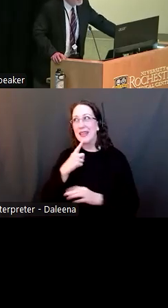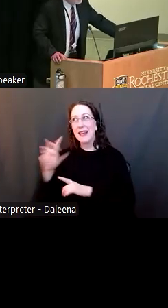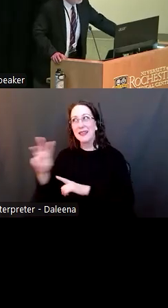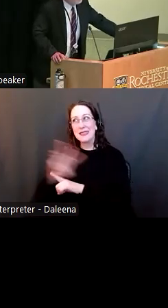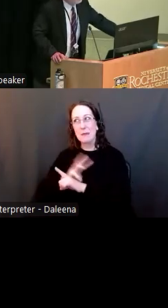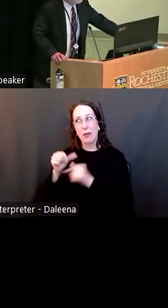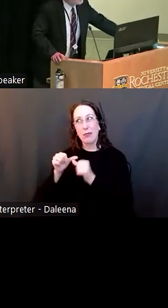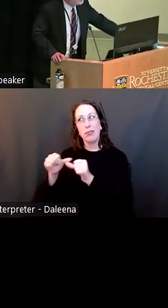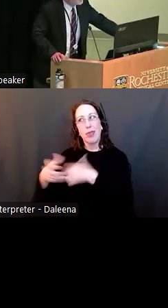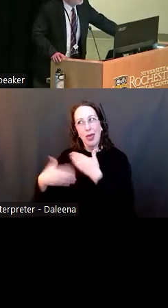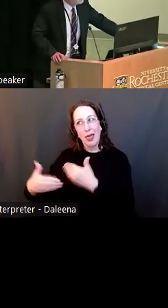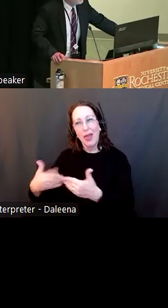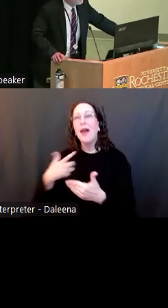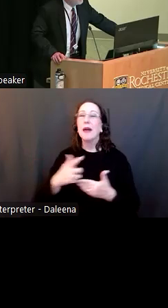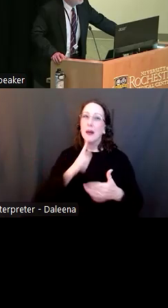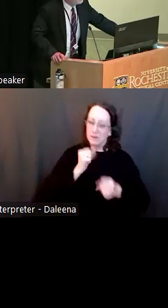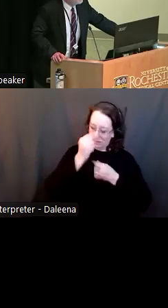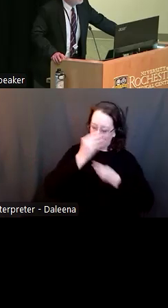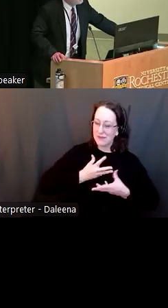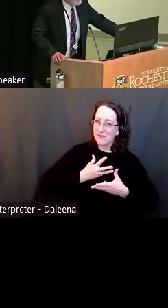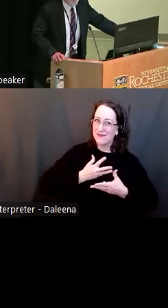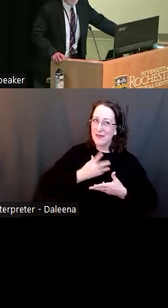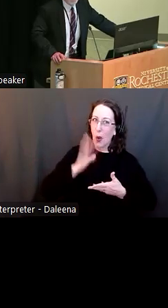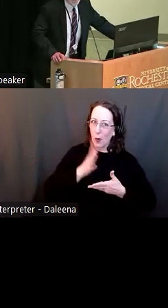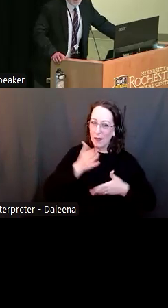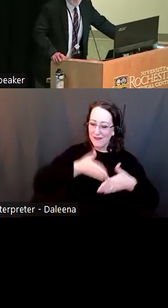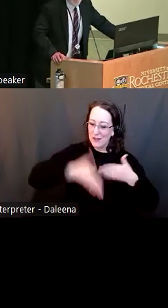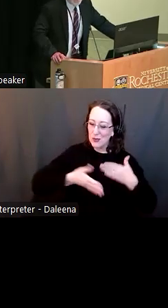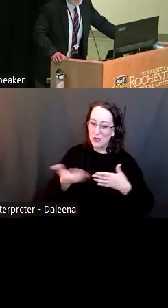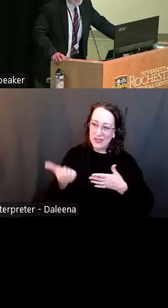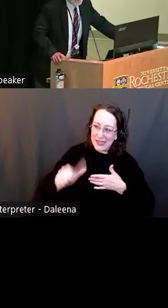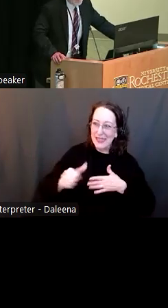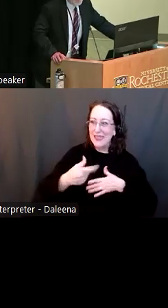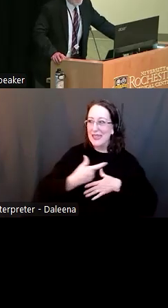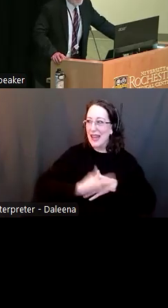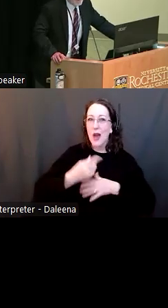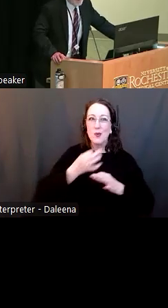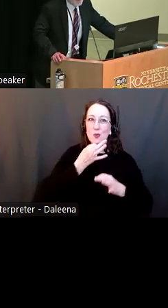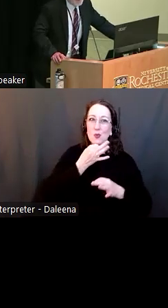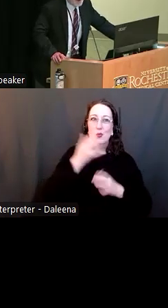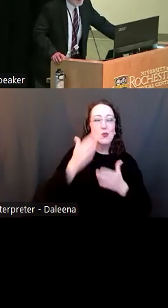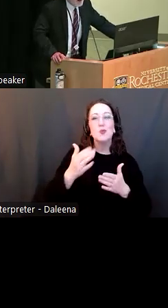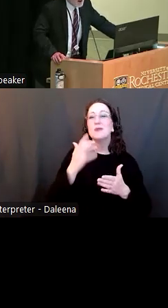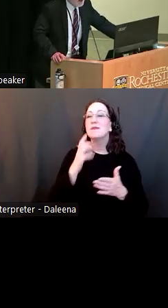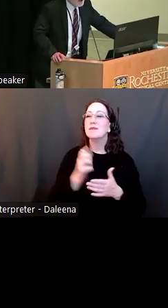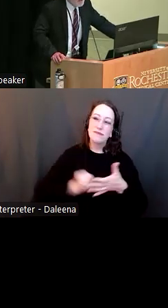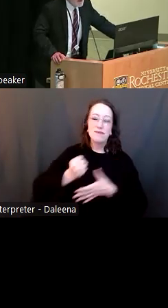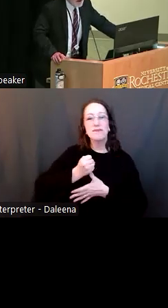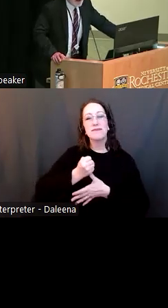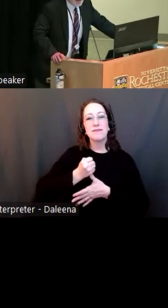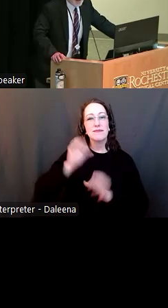but we've been assured that any day it will be done. So she will be a senior instructor in